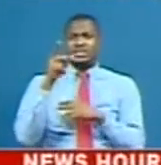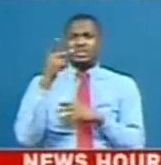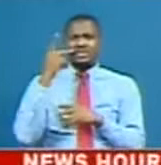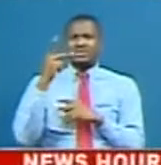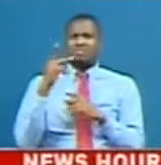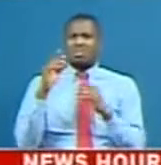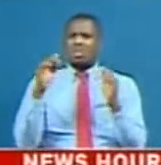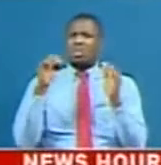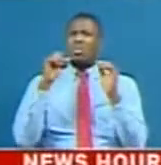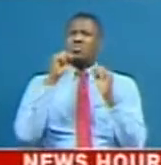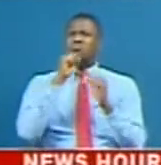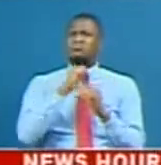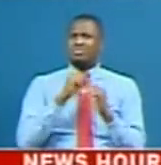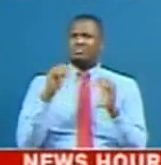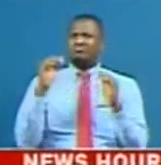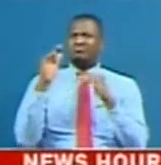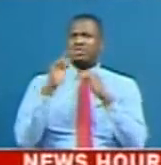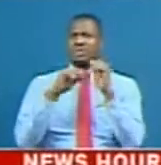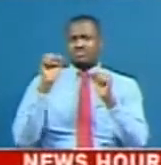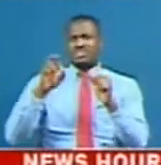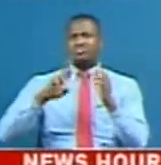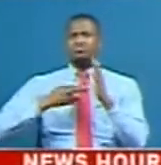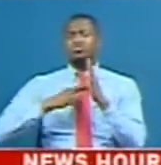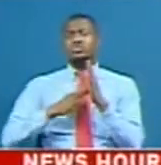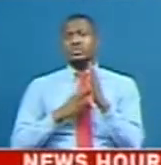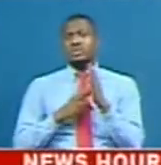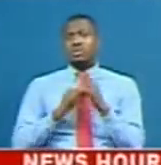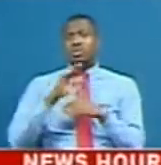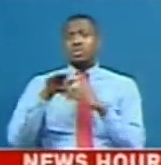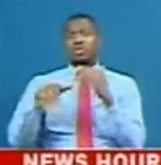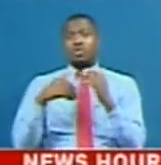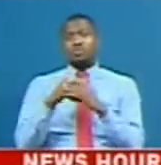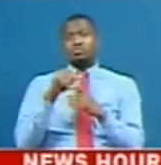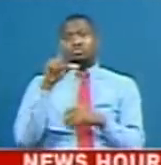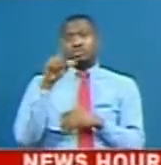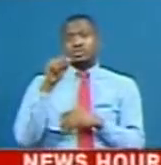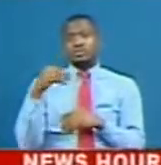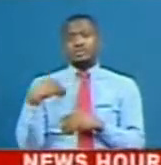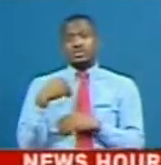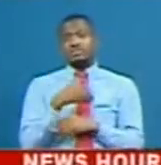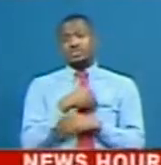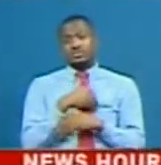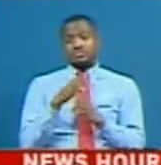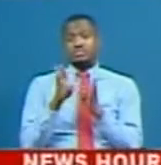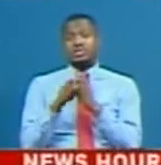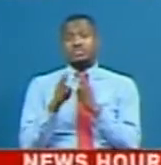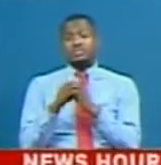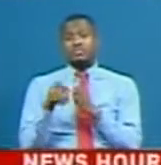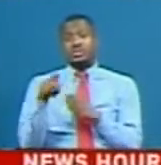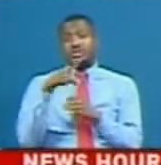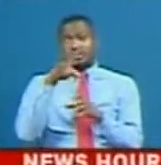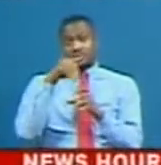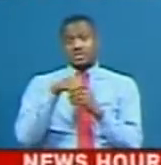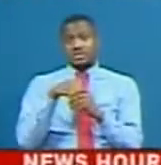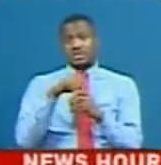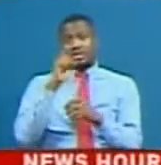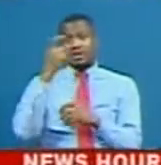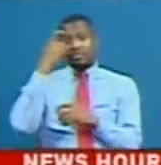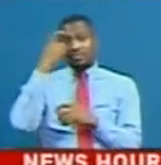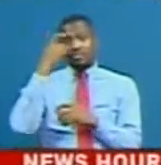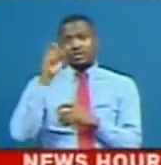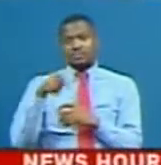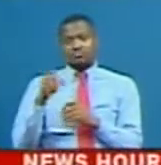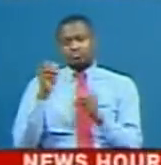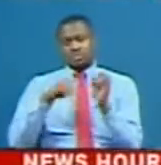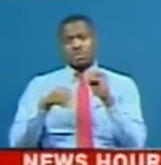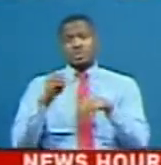in a deplorable state and therefore must be renovated. All the 20 members of the TUC, including the government,